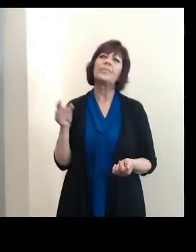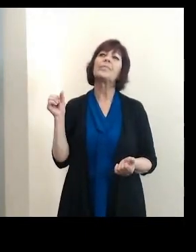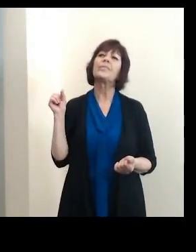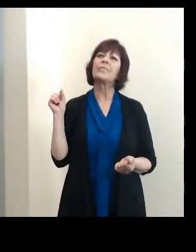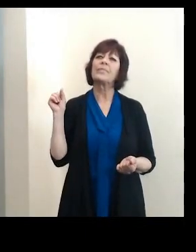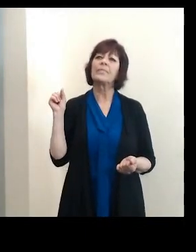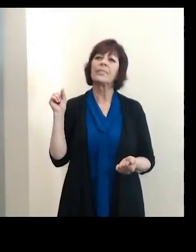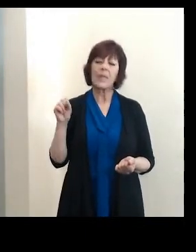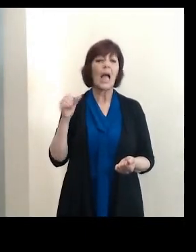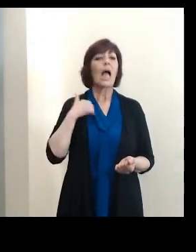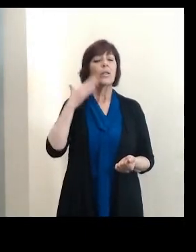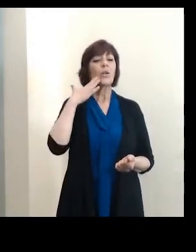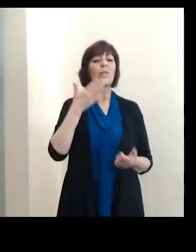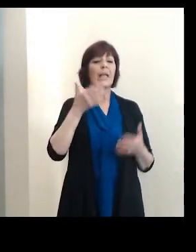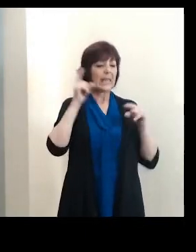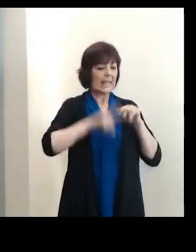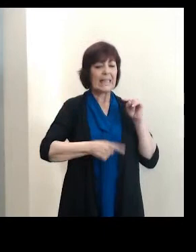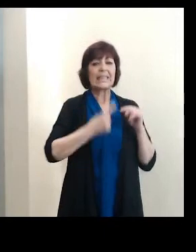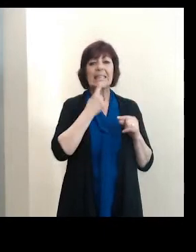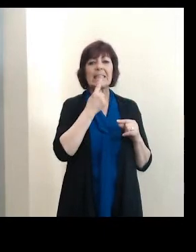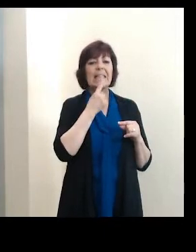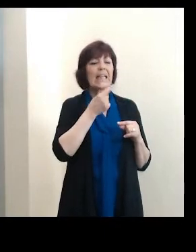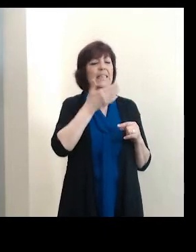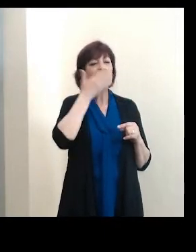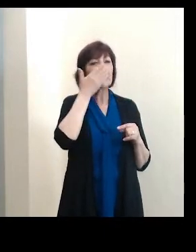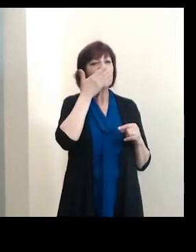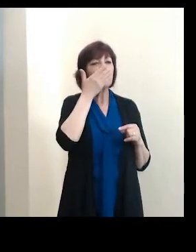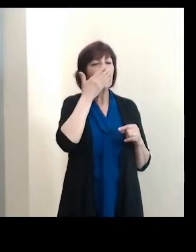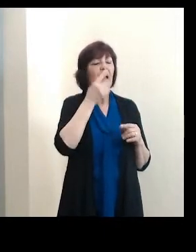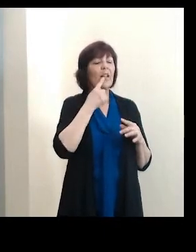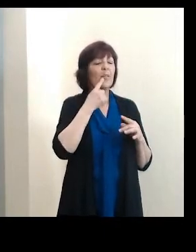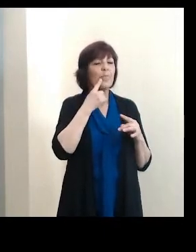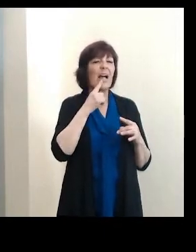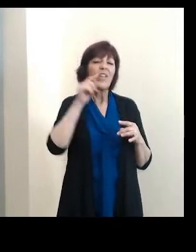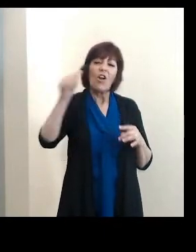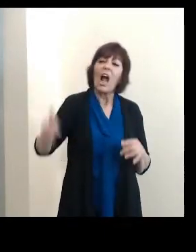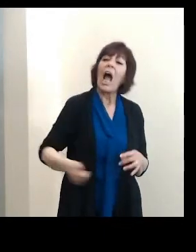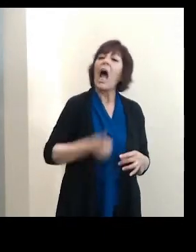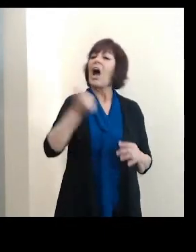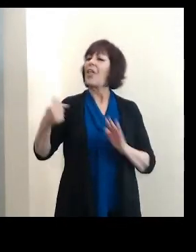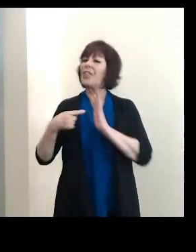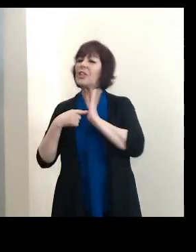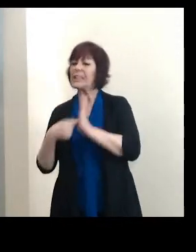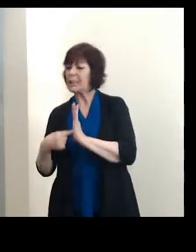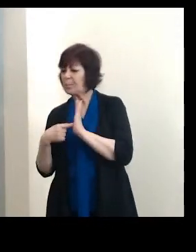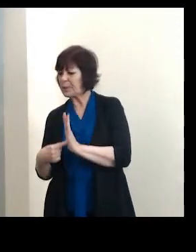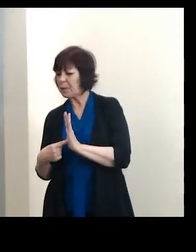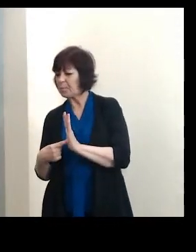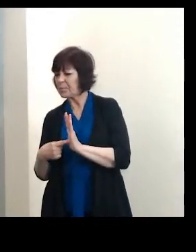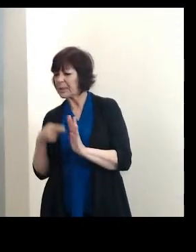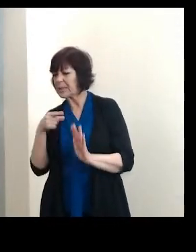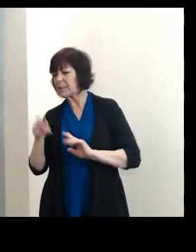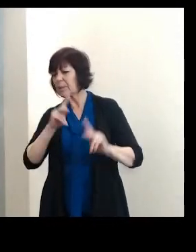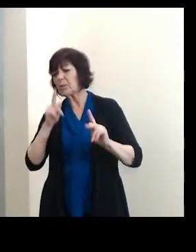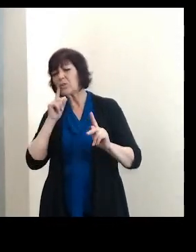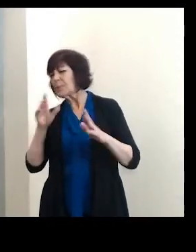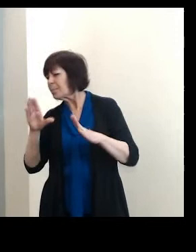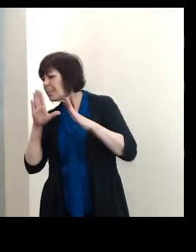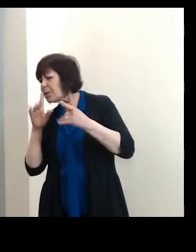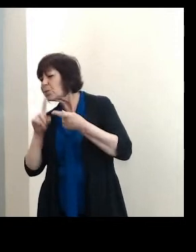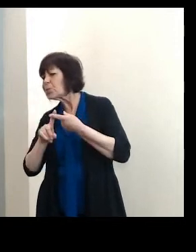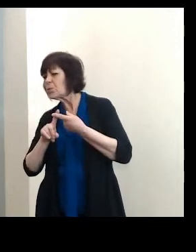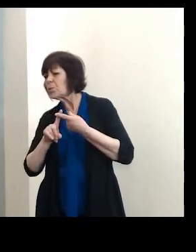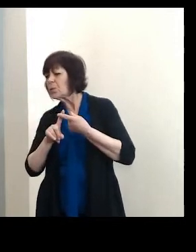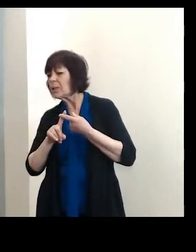and smell, are there any long haul symptoms that people should be on the lookout for? And with that, for